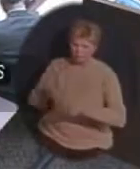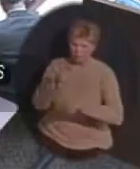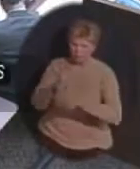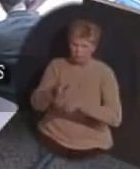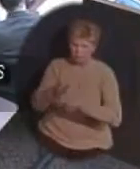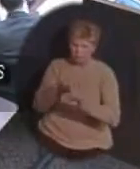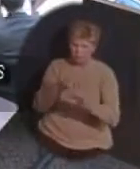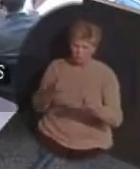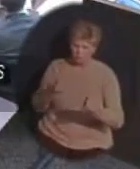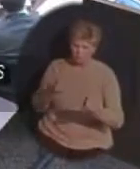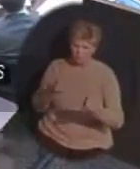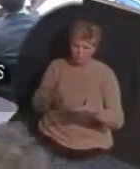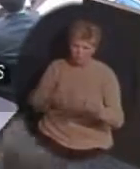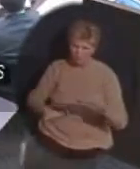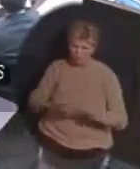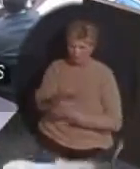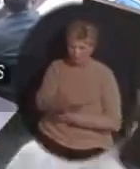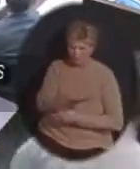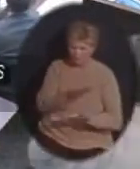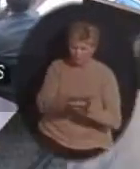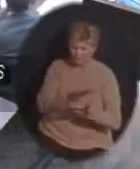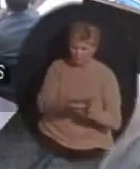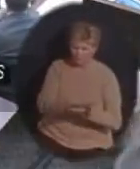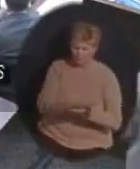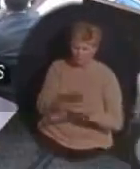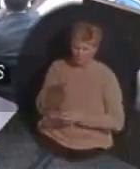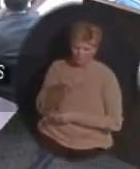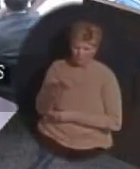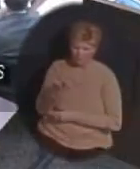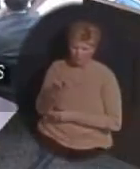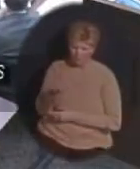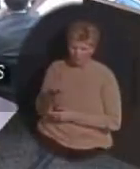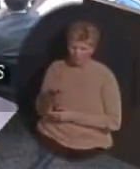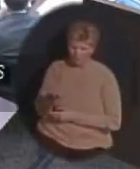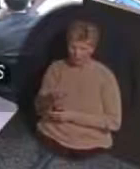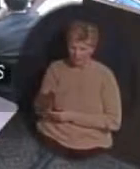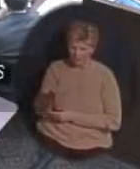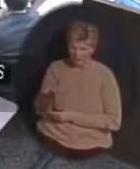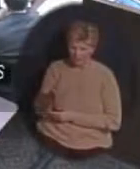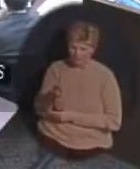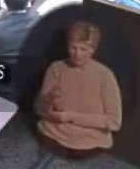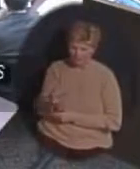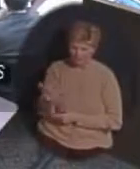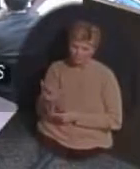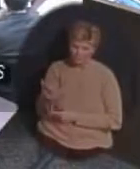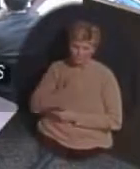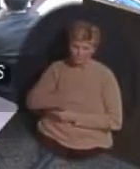Clark. And Ann Sanders, our Director of Senior Level Education.